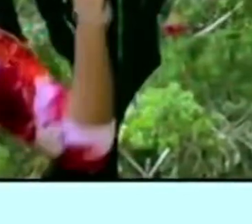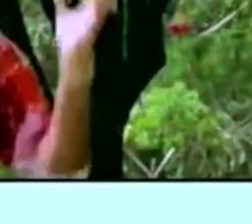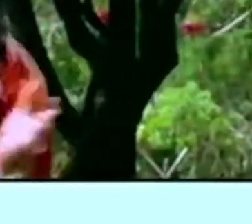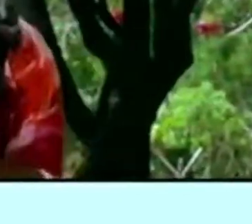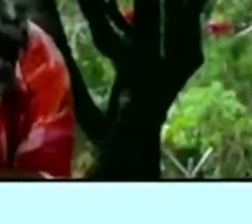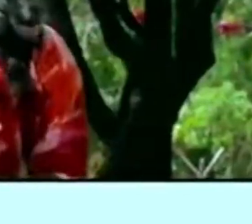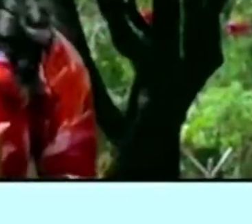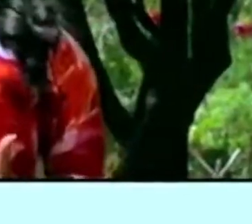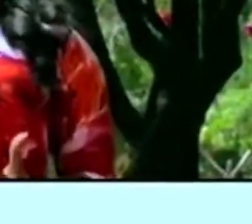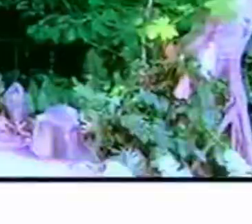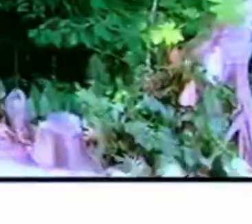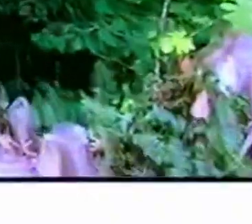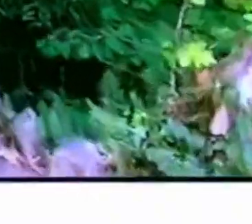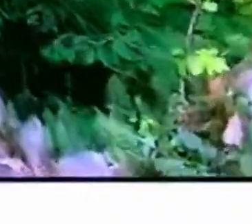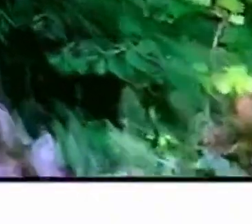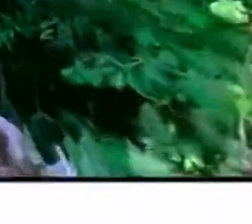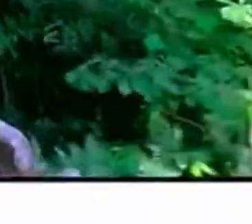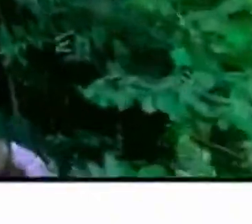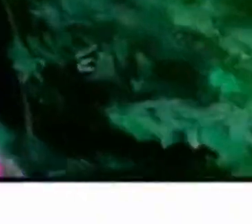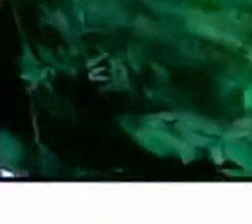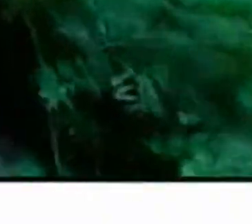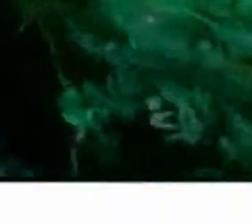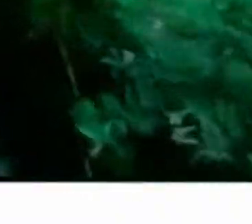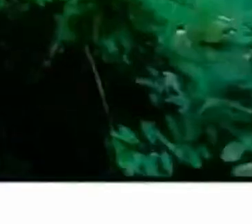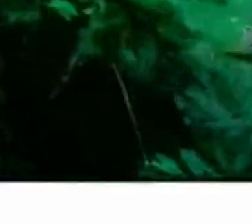are. You are here,